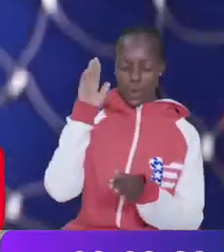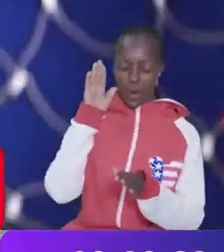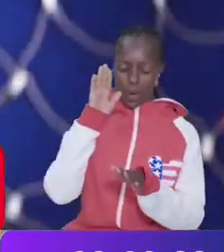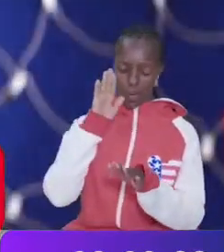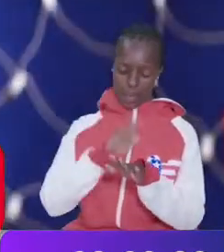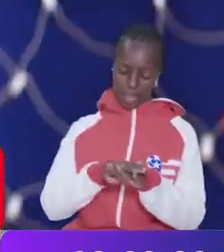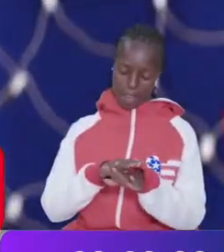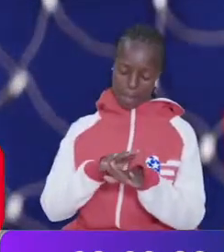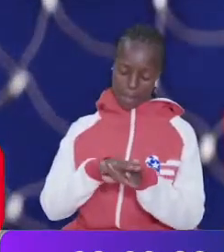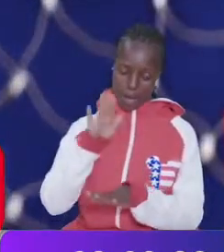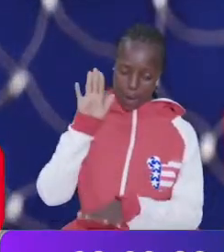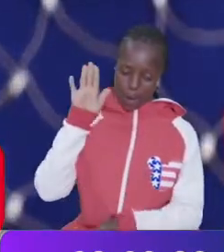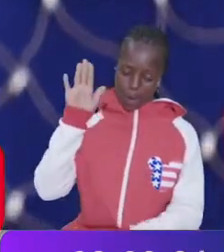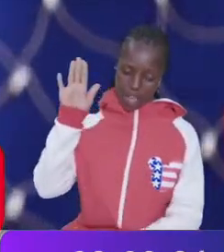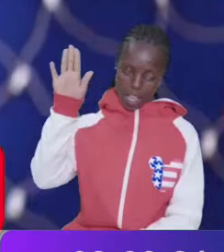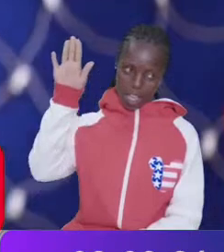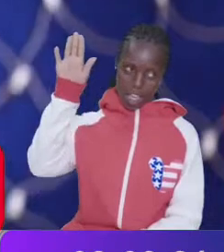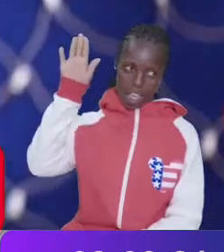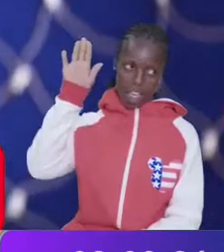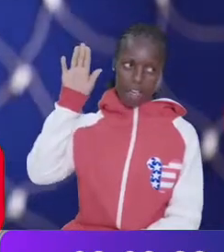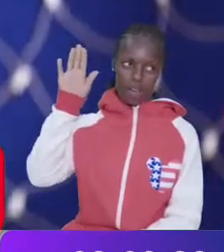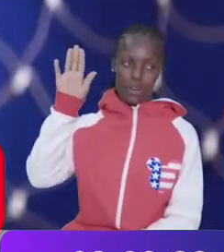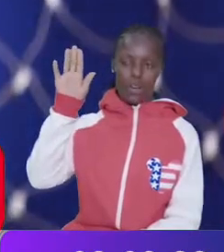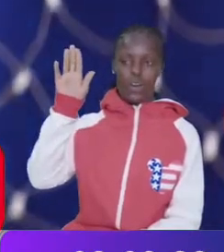kwa wema.